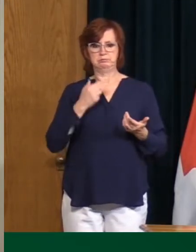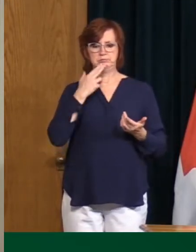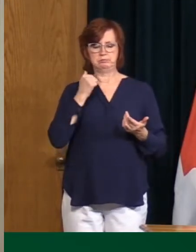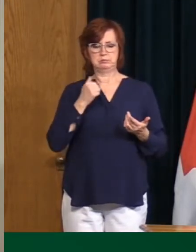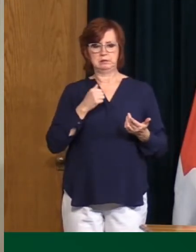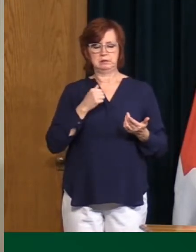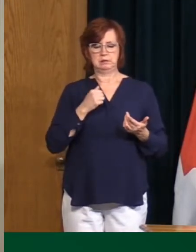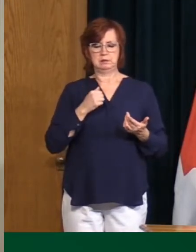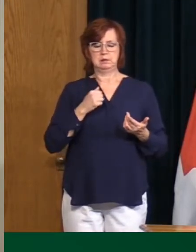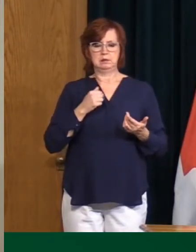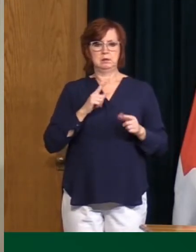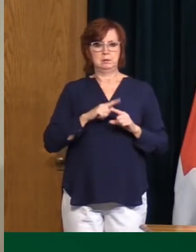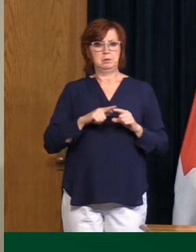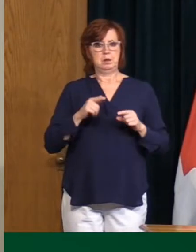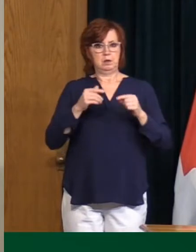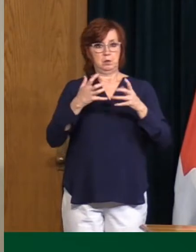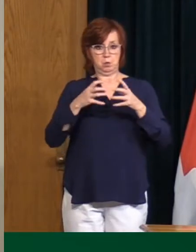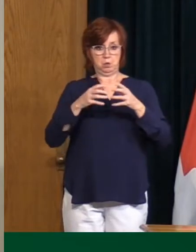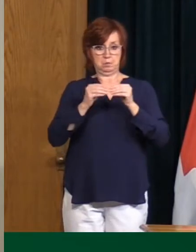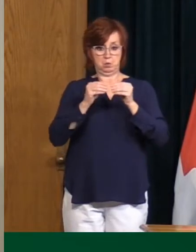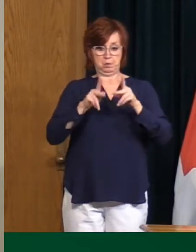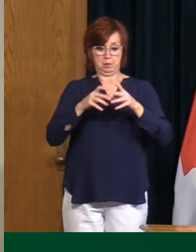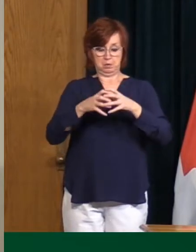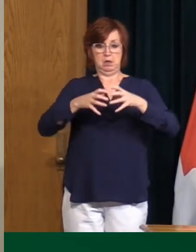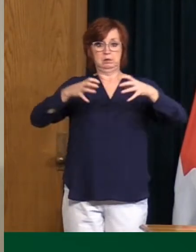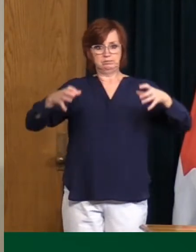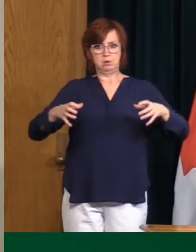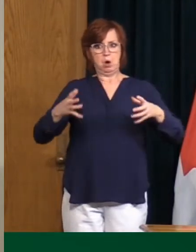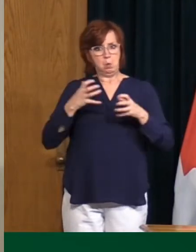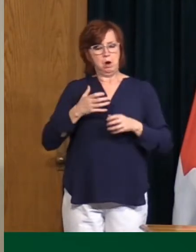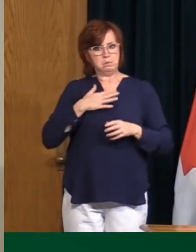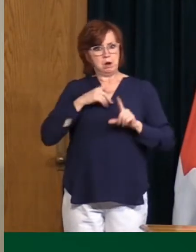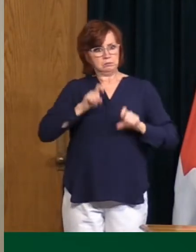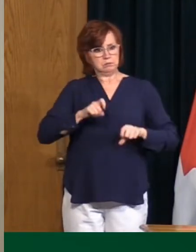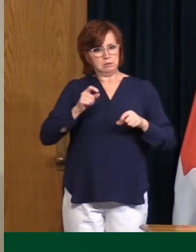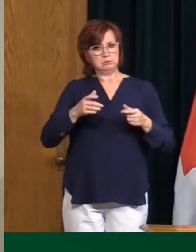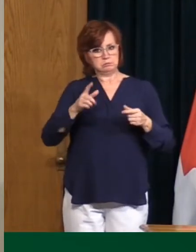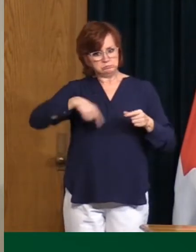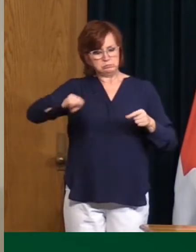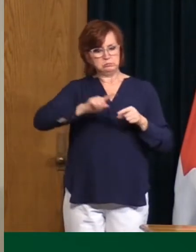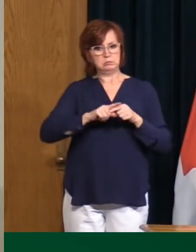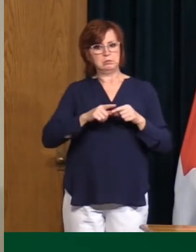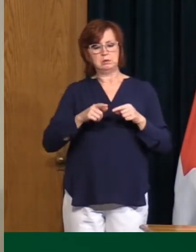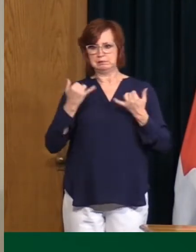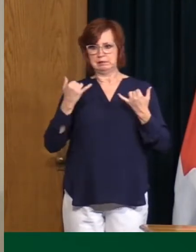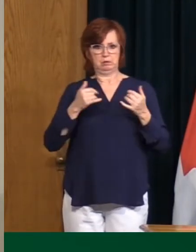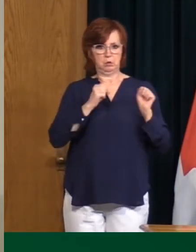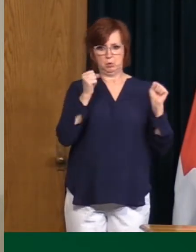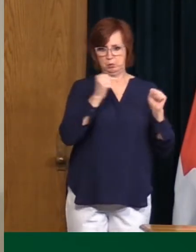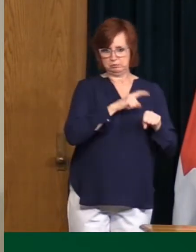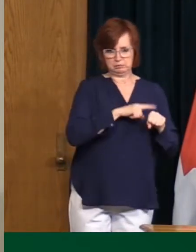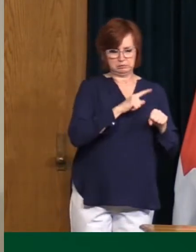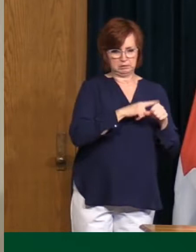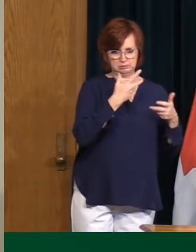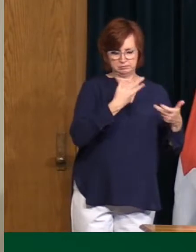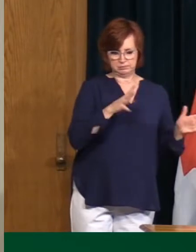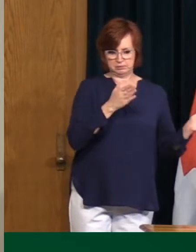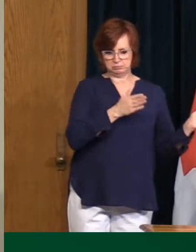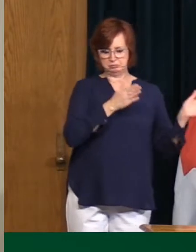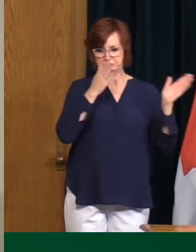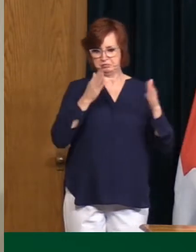people will seek testing during the summer when coughs and colds are otherwise uncommon, for this long symptom list that basically